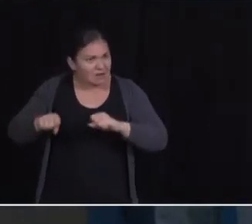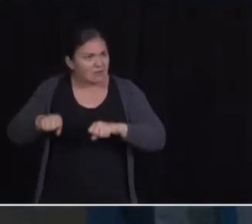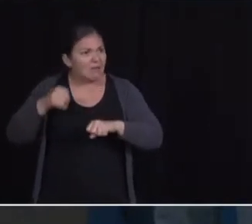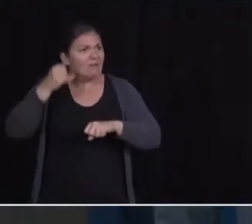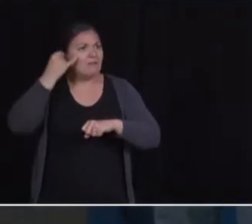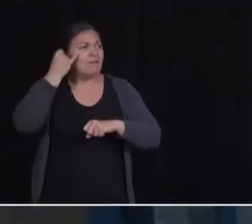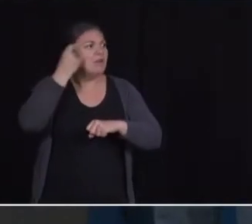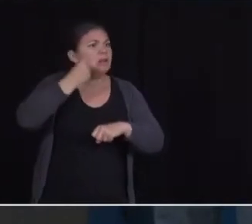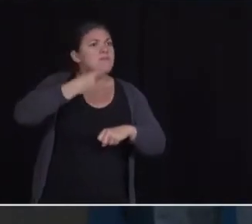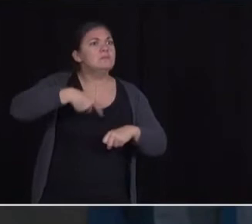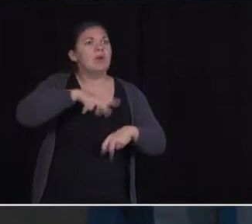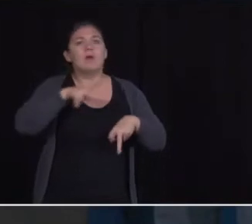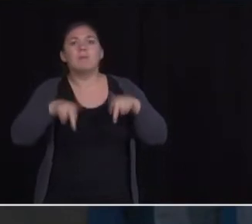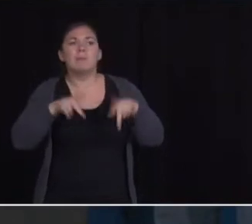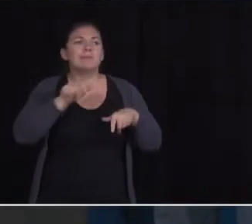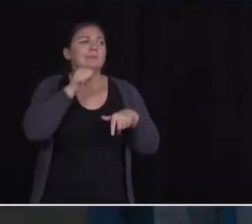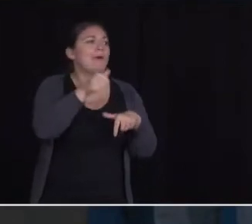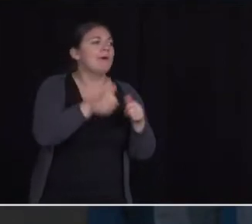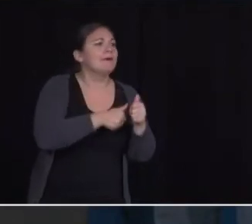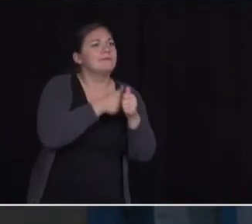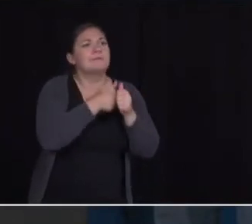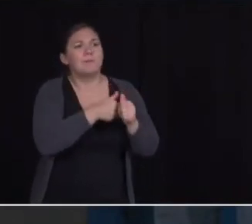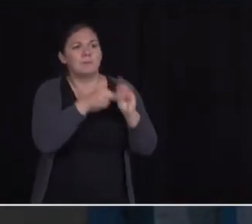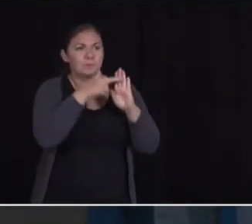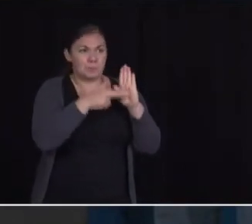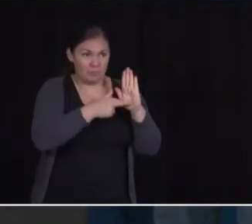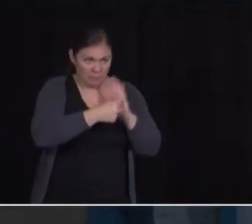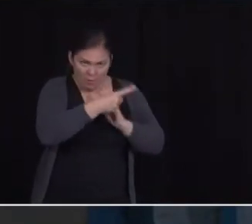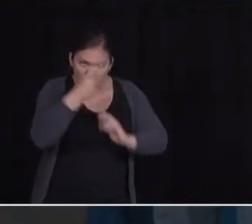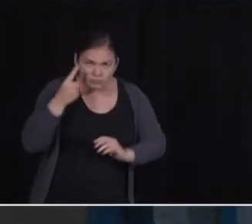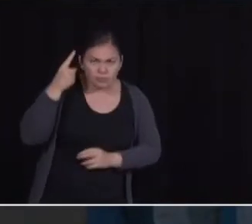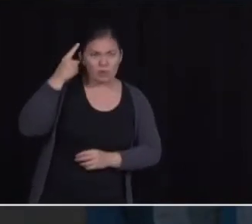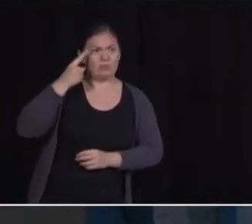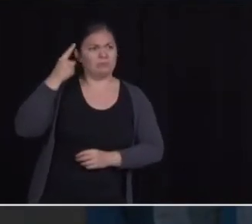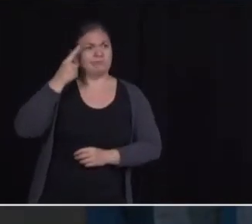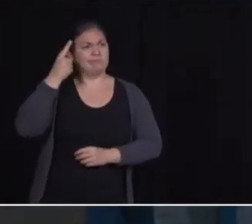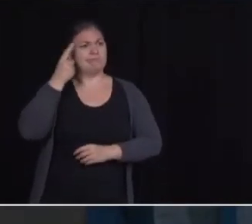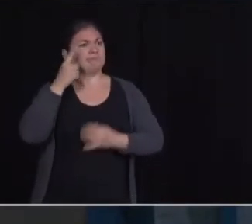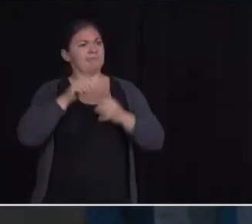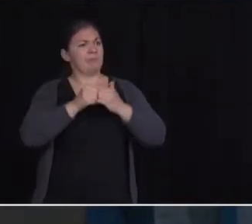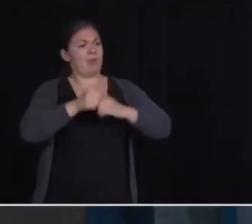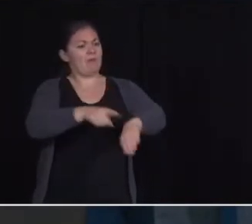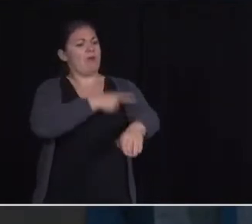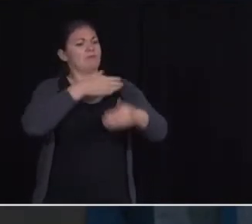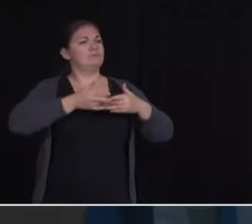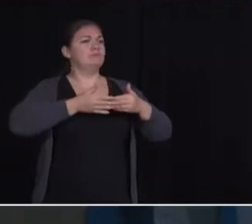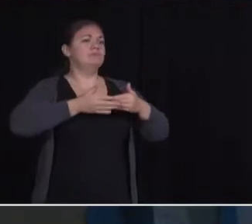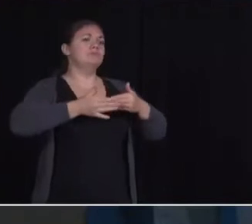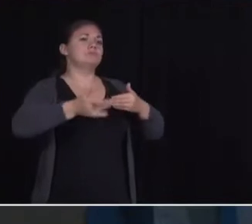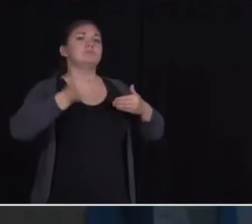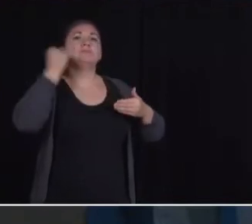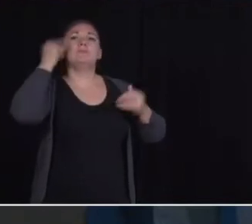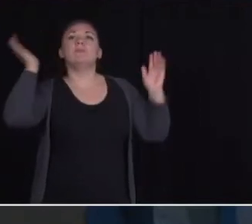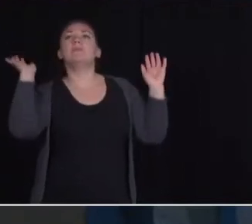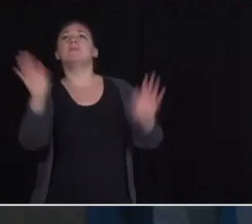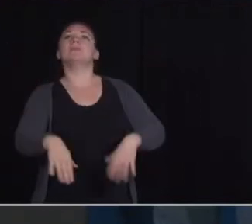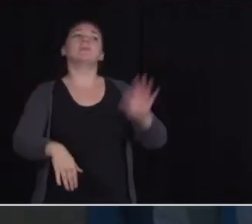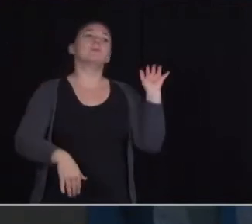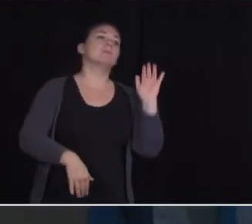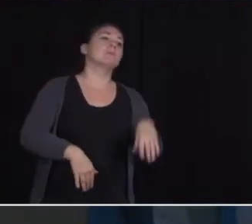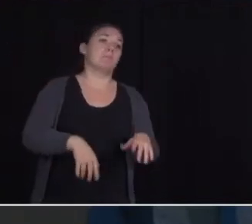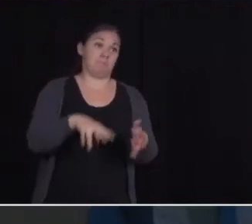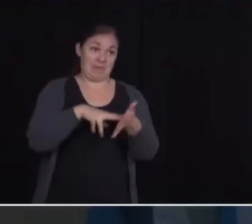know how long until that becomes reality if people don't take these restrictions seriously. Would it be 5 days? Would